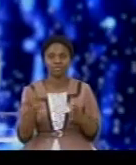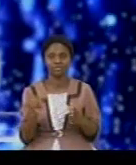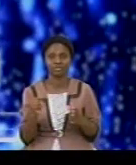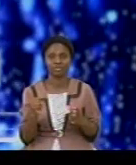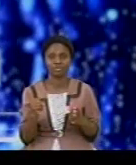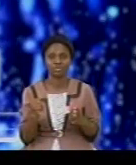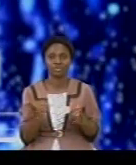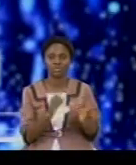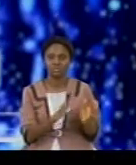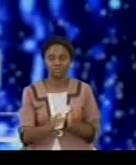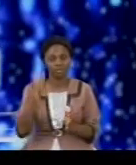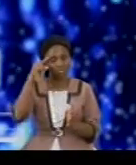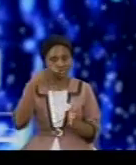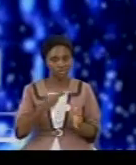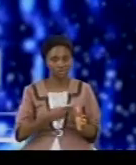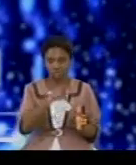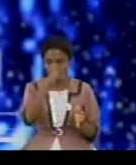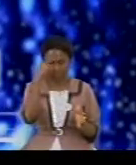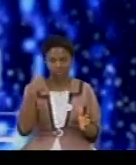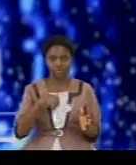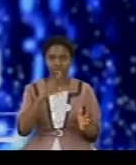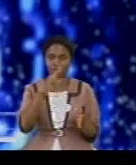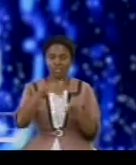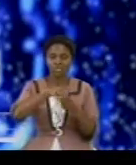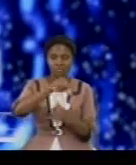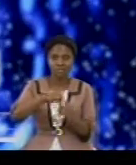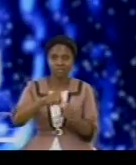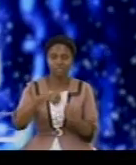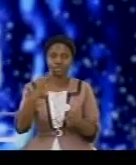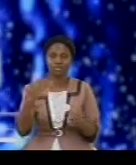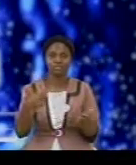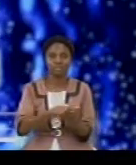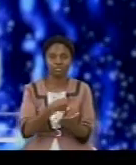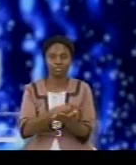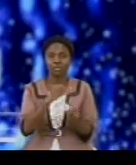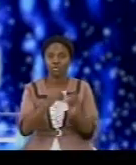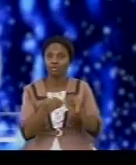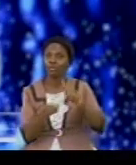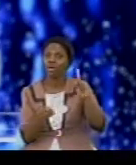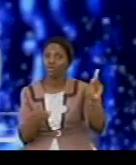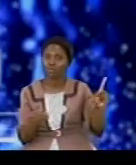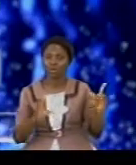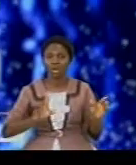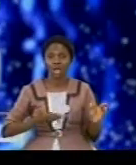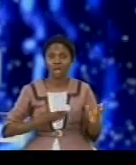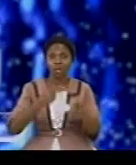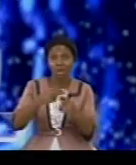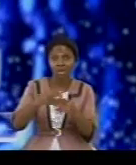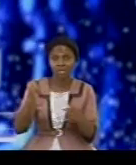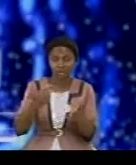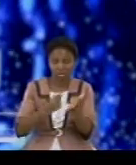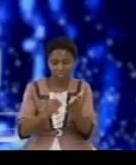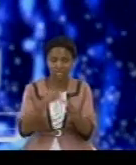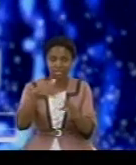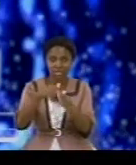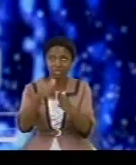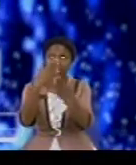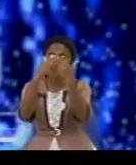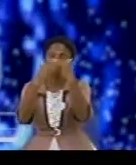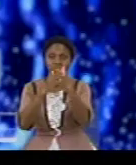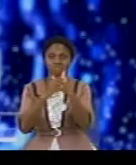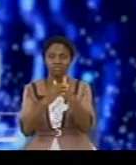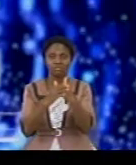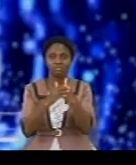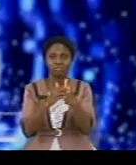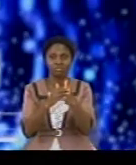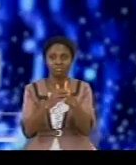in fellowship of the gospel. Number one, our names are written in heaven. And this is a